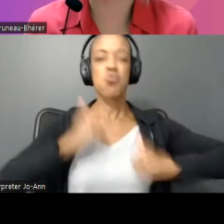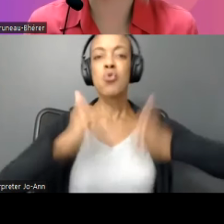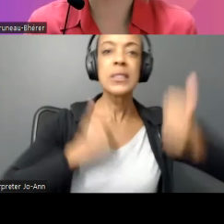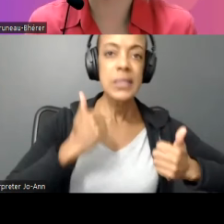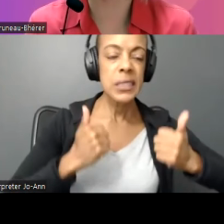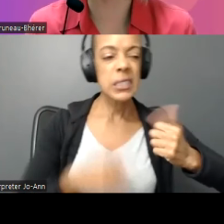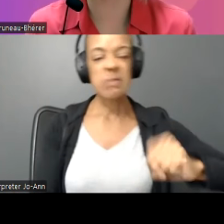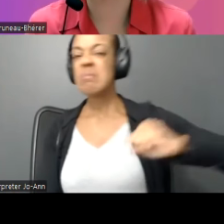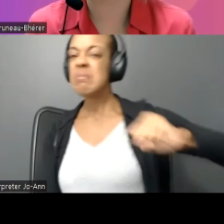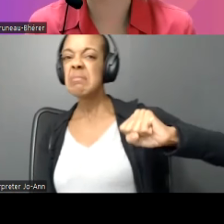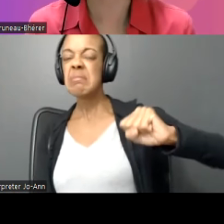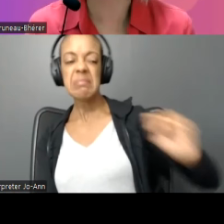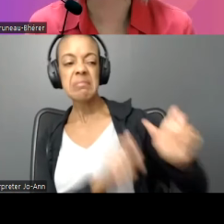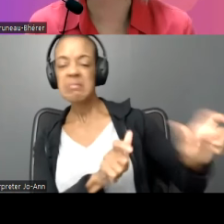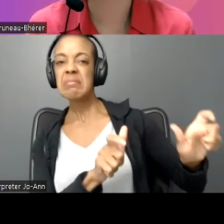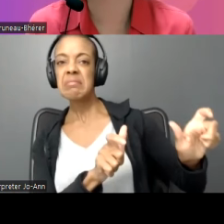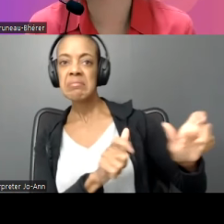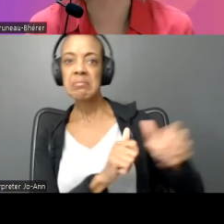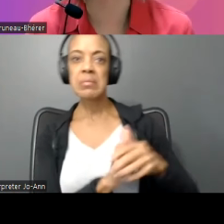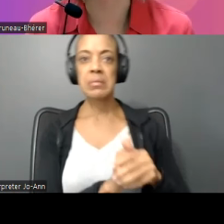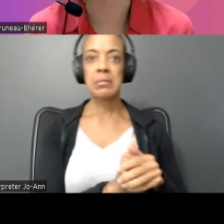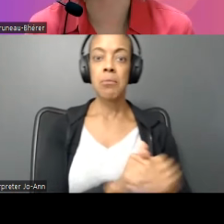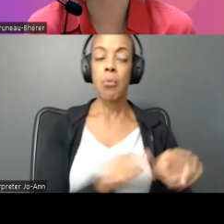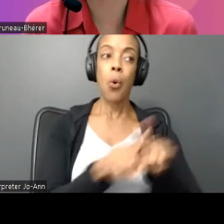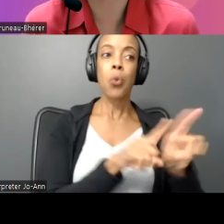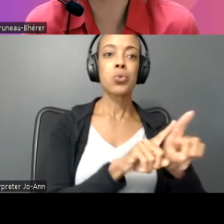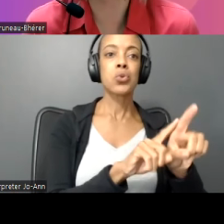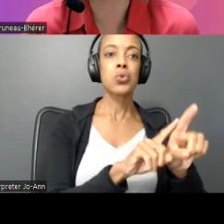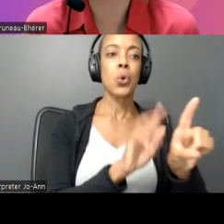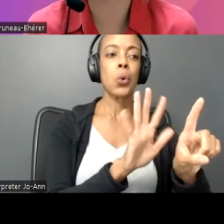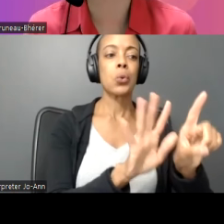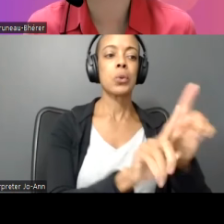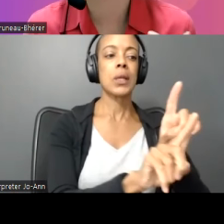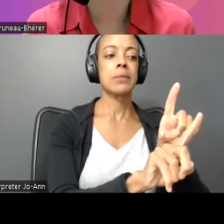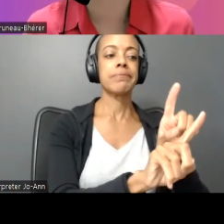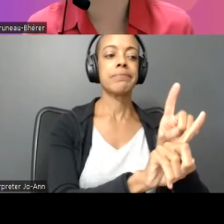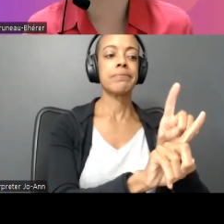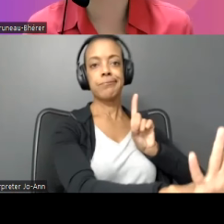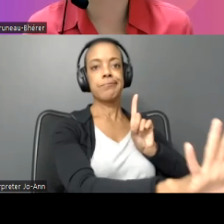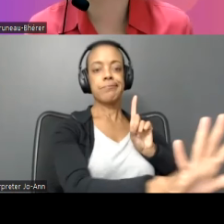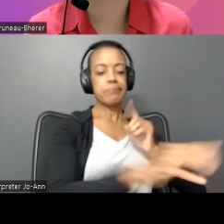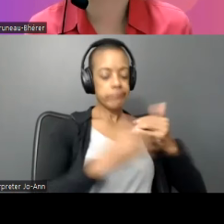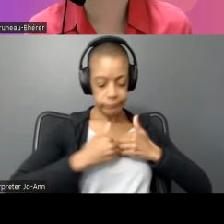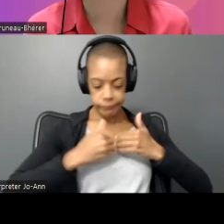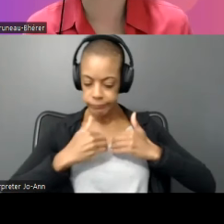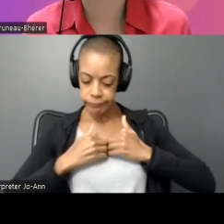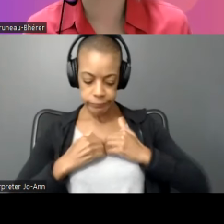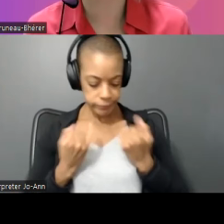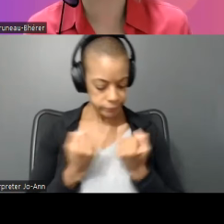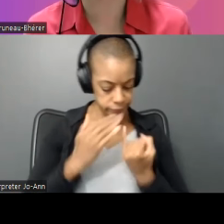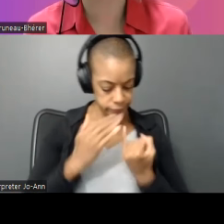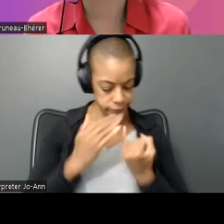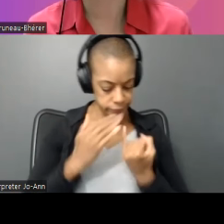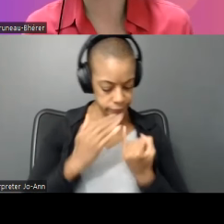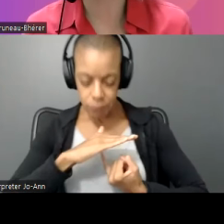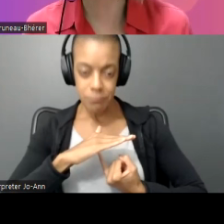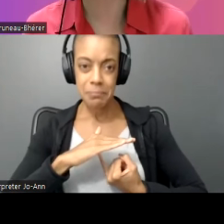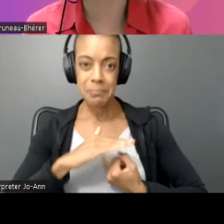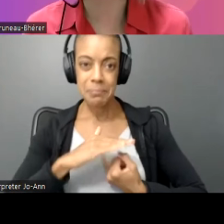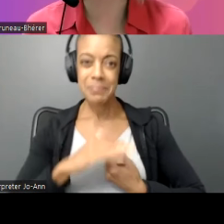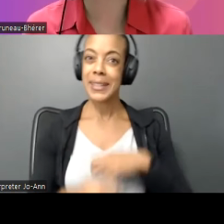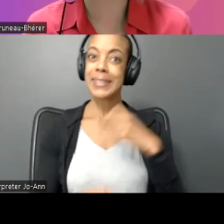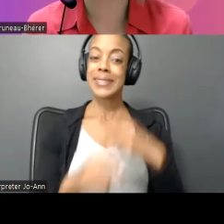he turns into himself. And it's hard. It's hard for the trauma team. You know, they're going to have to take a step back and